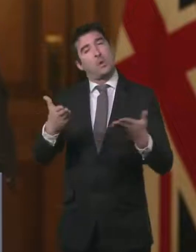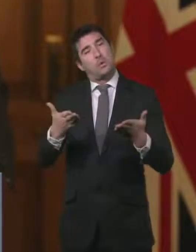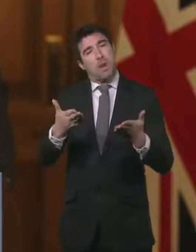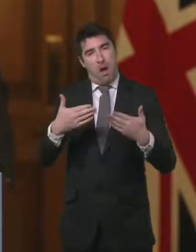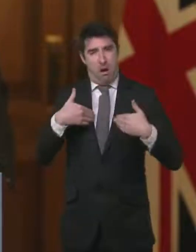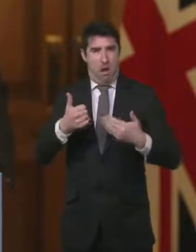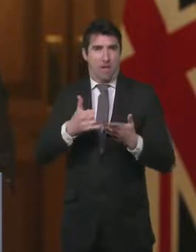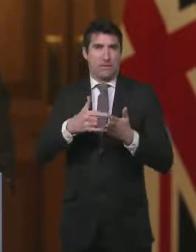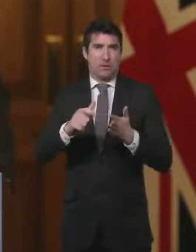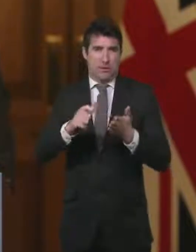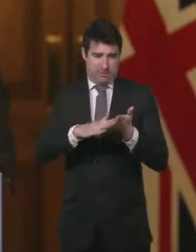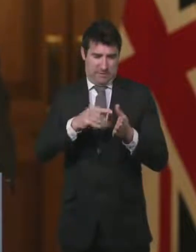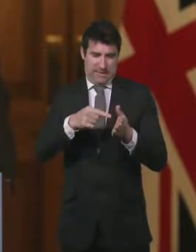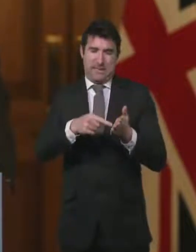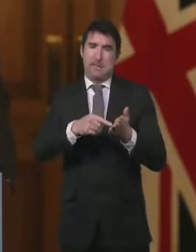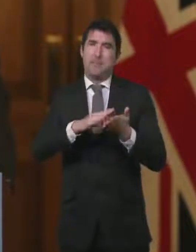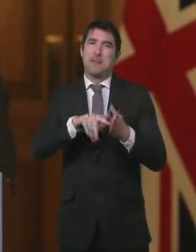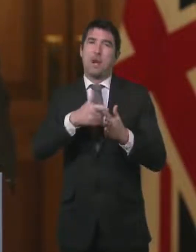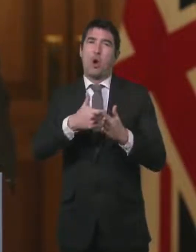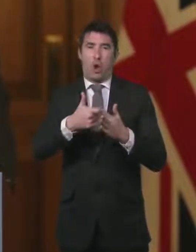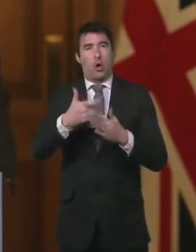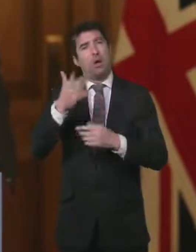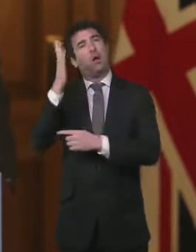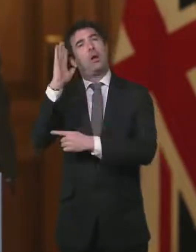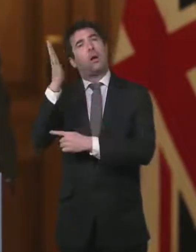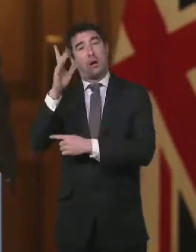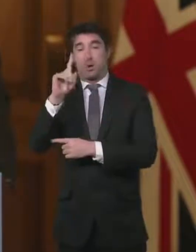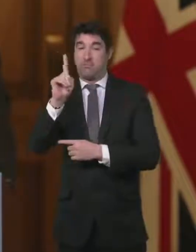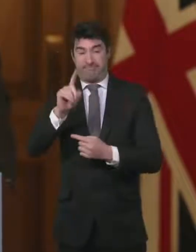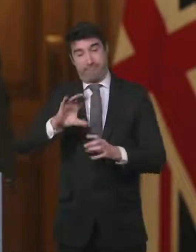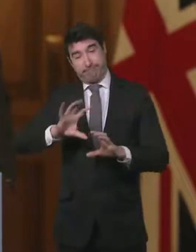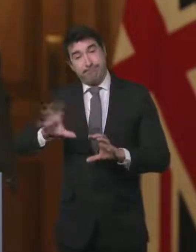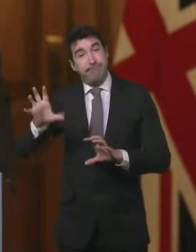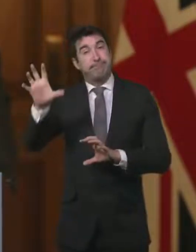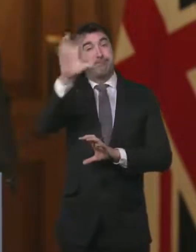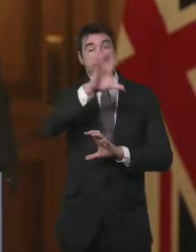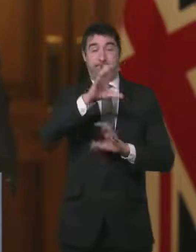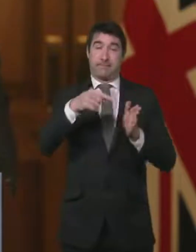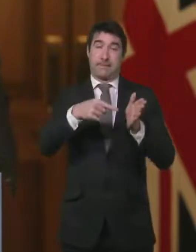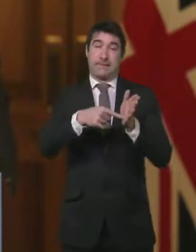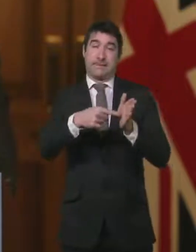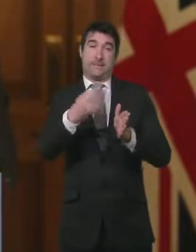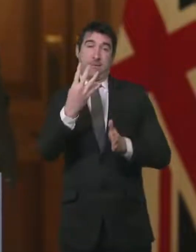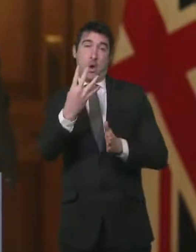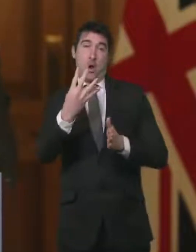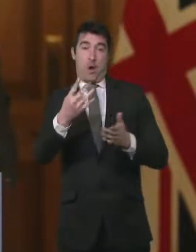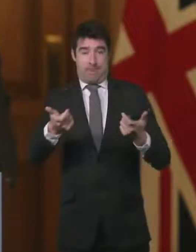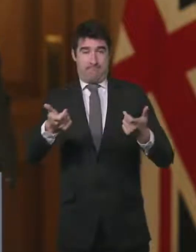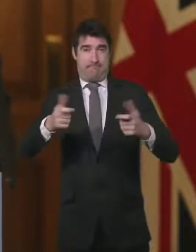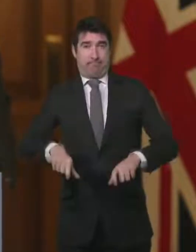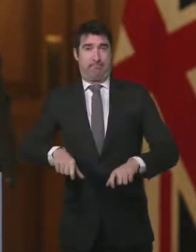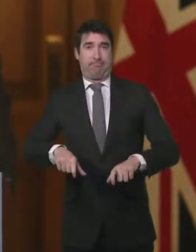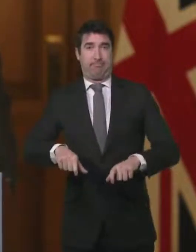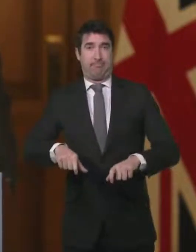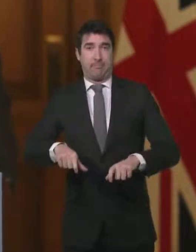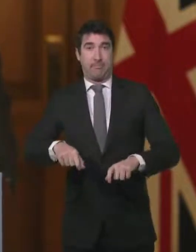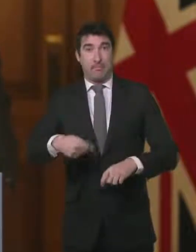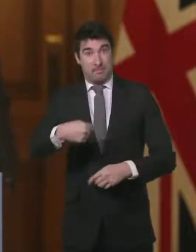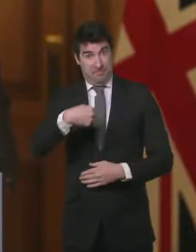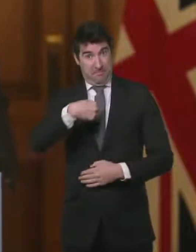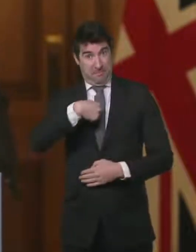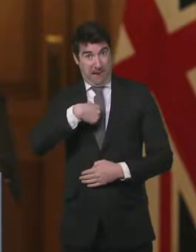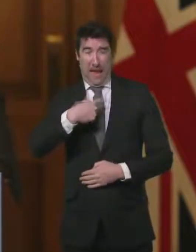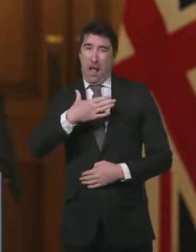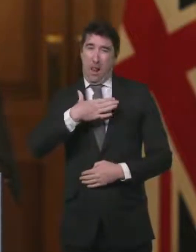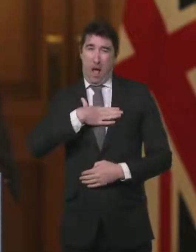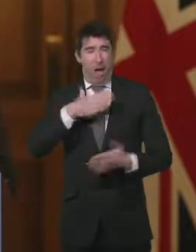again, no one regrets these measures more bitterly than I do, but we must take firm